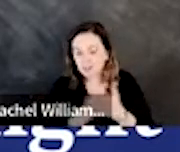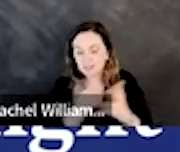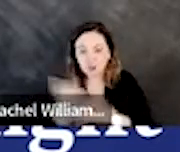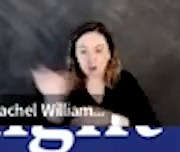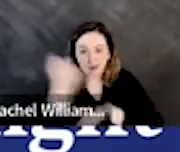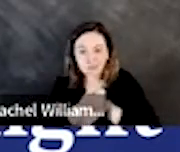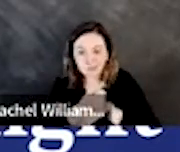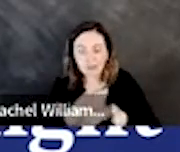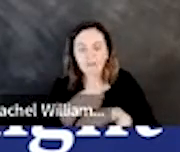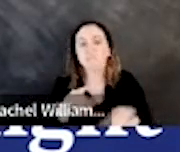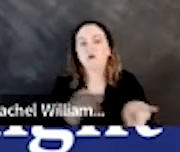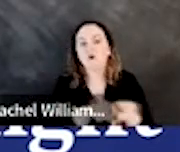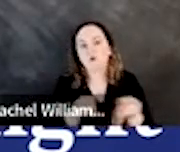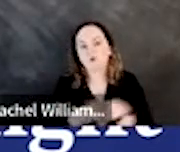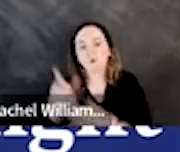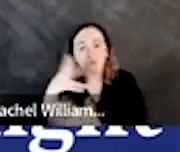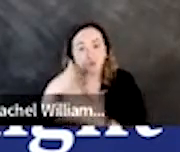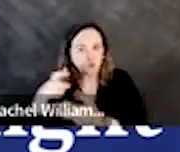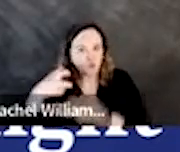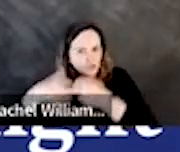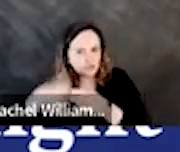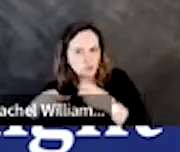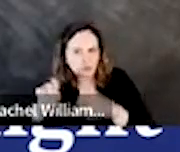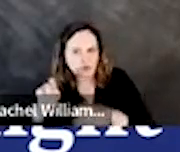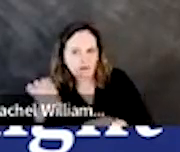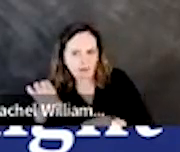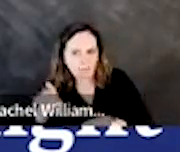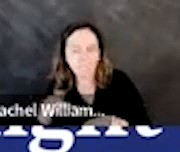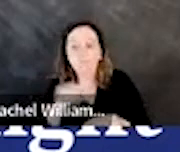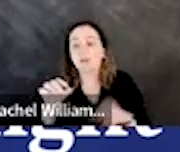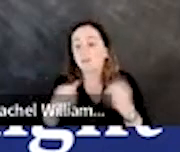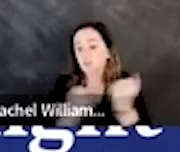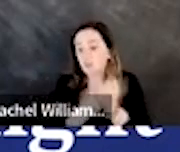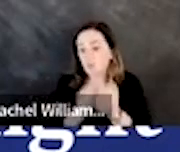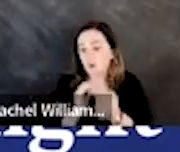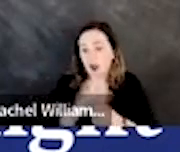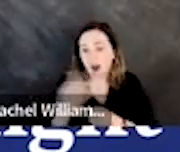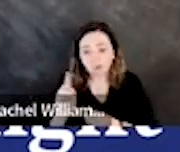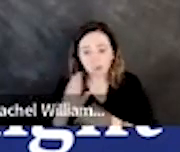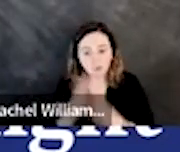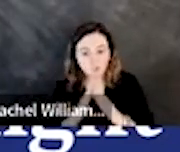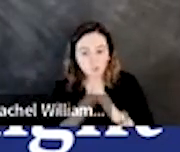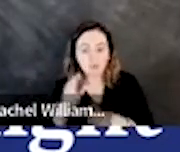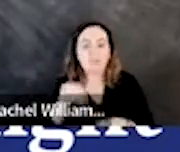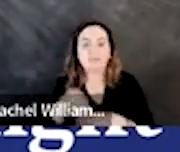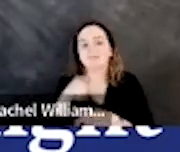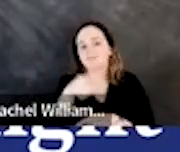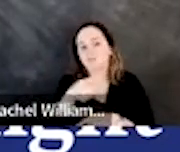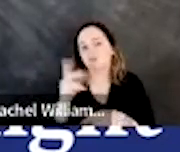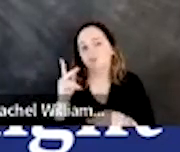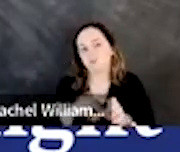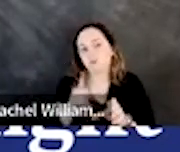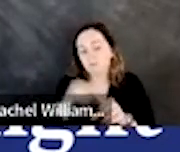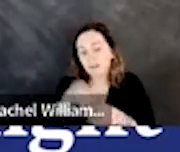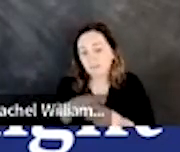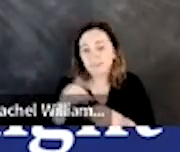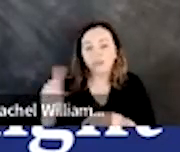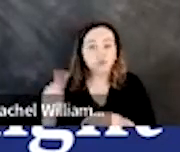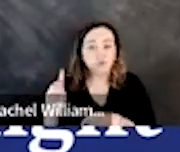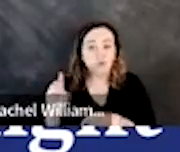Club. She also supports the greater Durham community through her involvement in the Durham Food Pantry. She is being